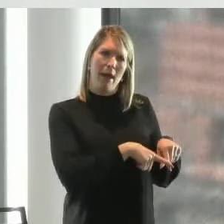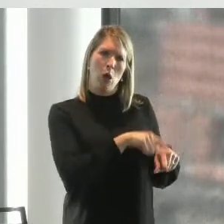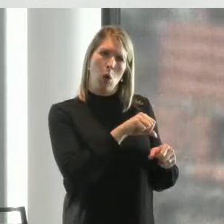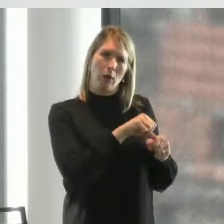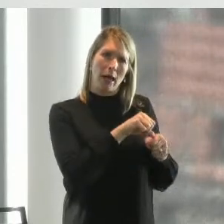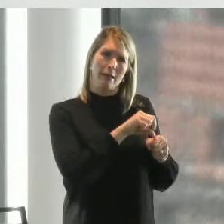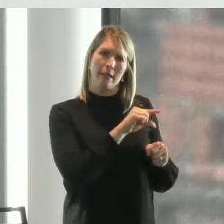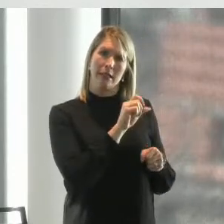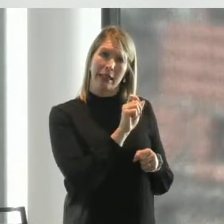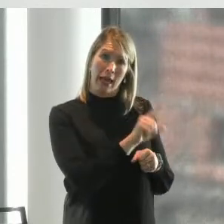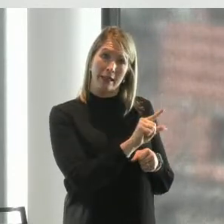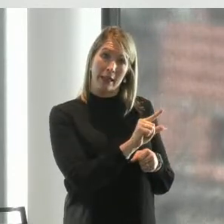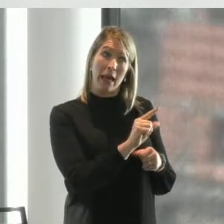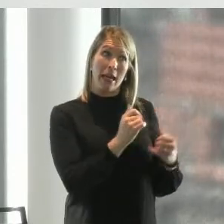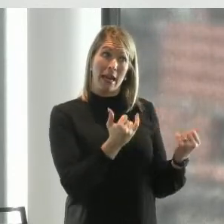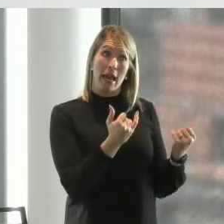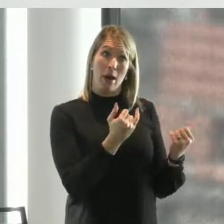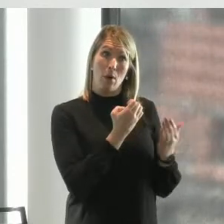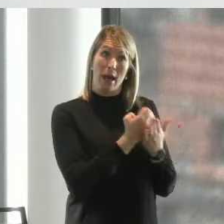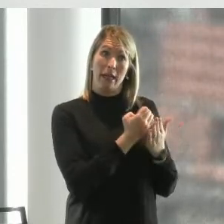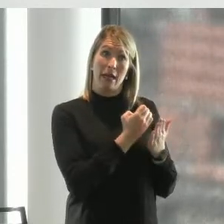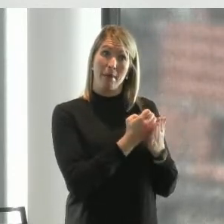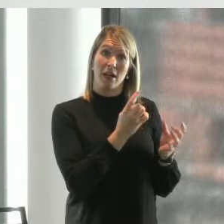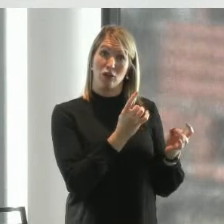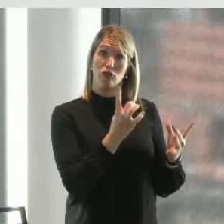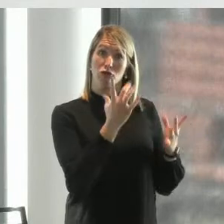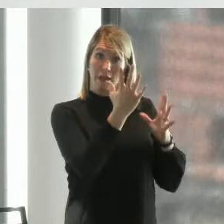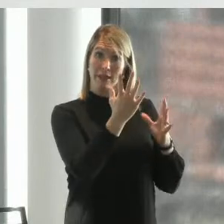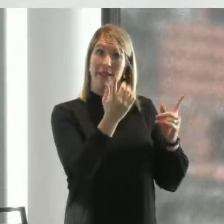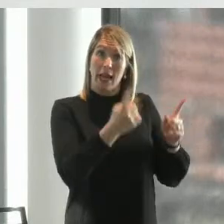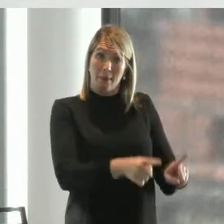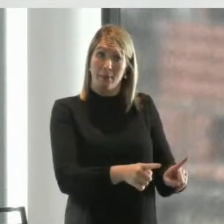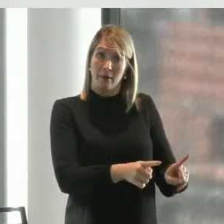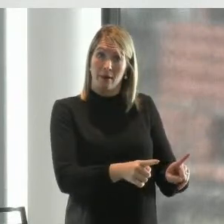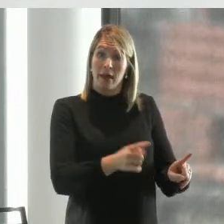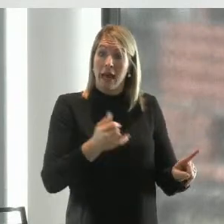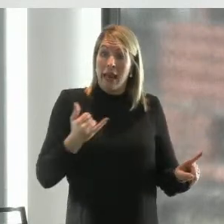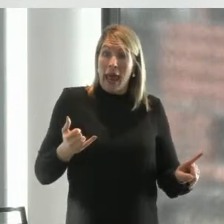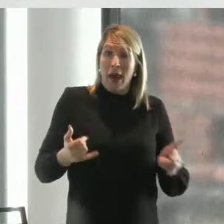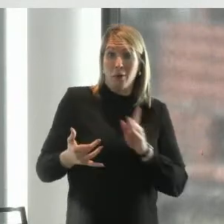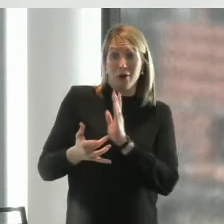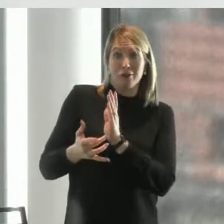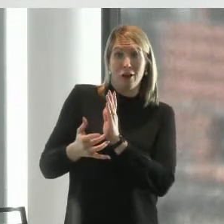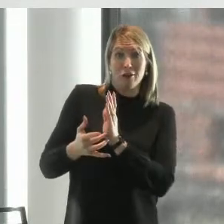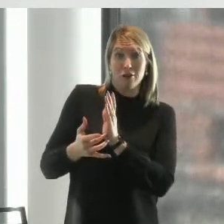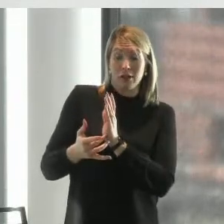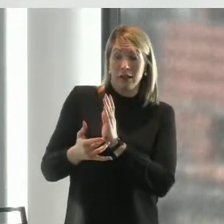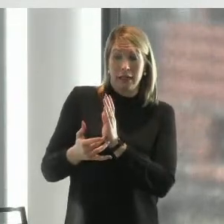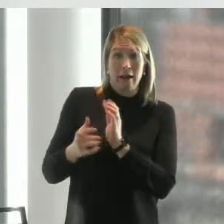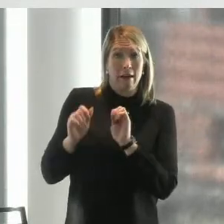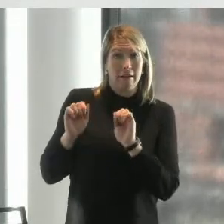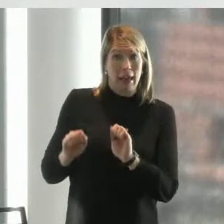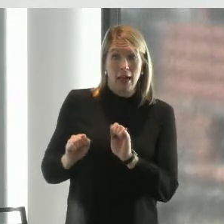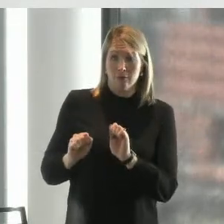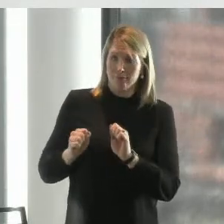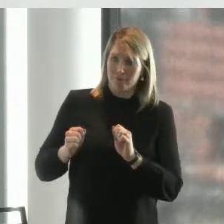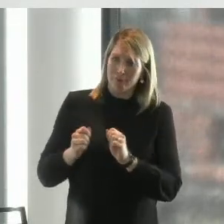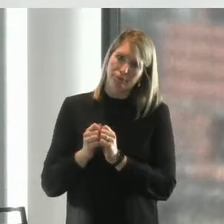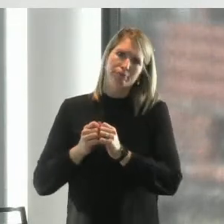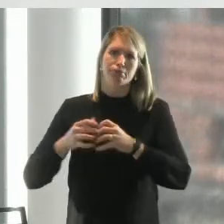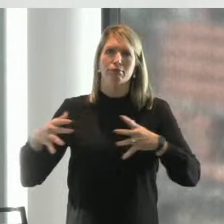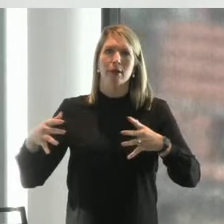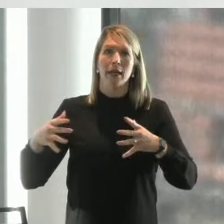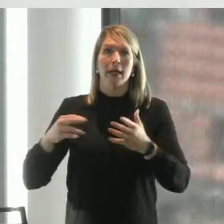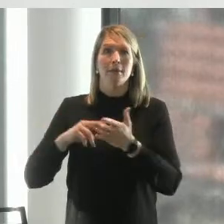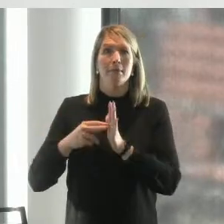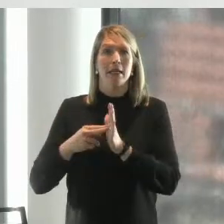a global economic crisis, we have opportunities in an ever-growing field. We have hope and